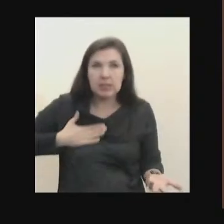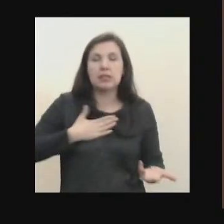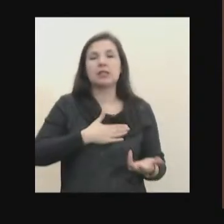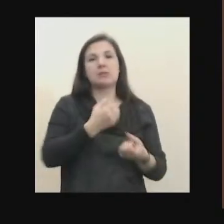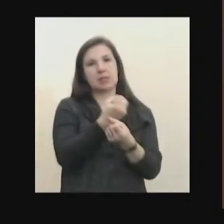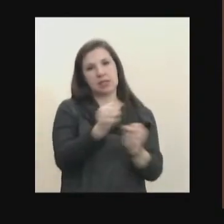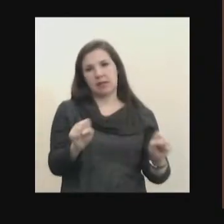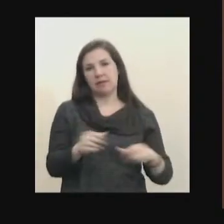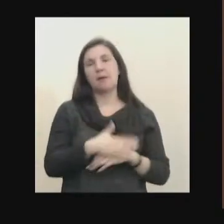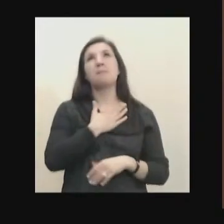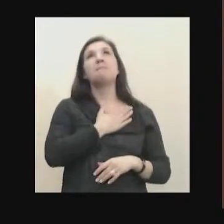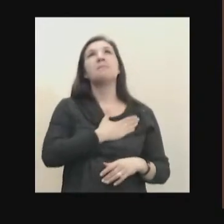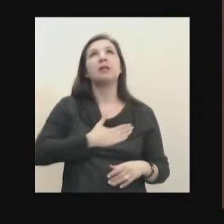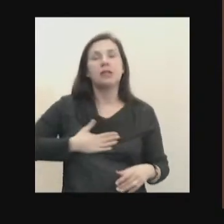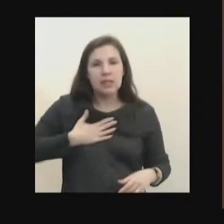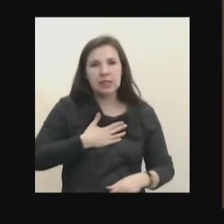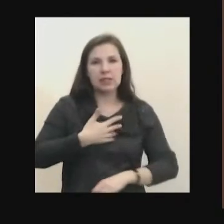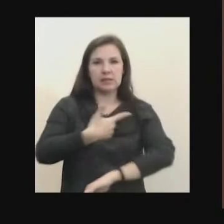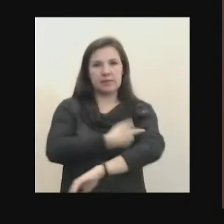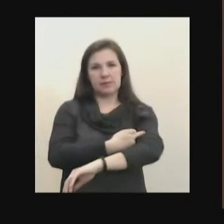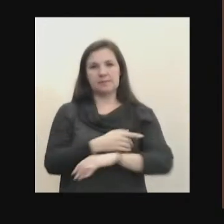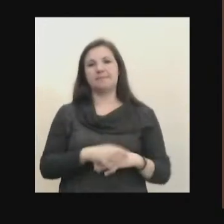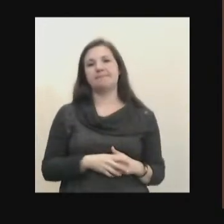get vaccinated.